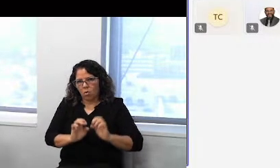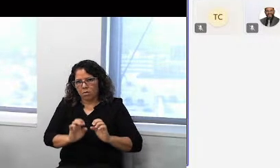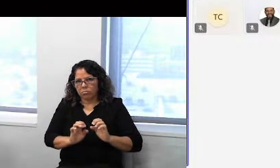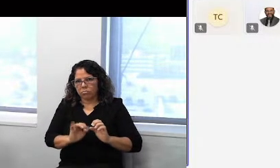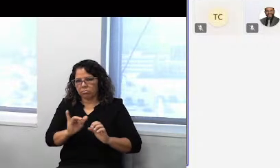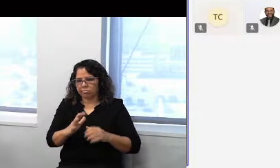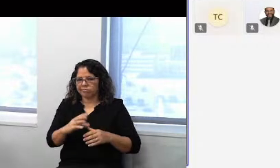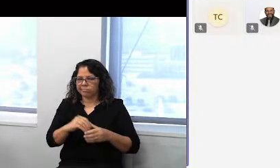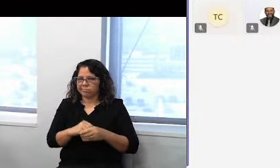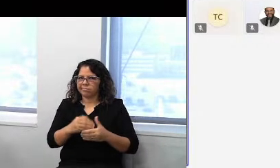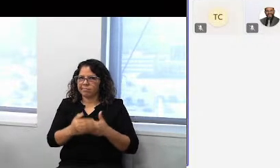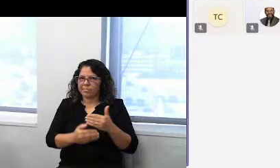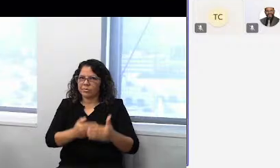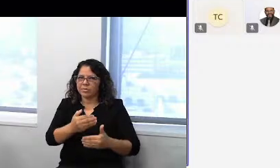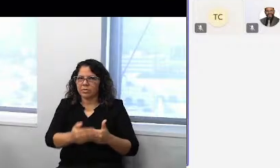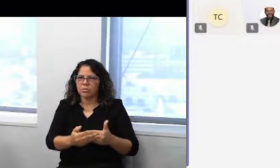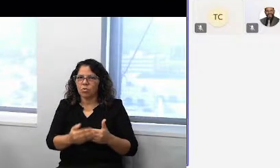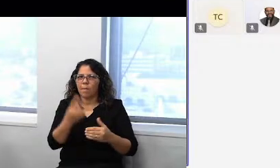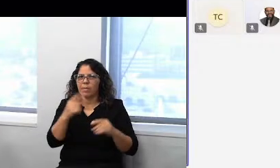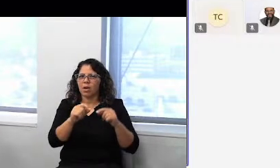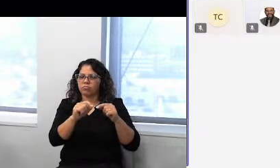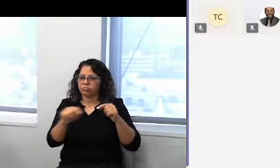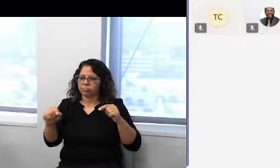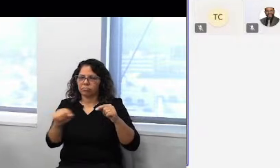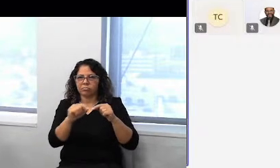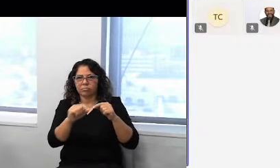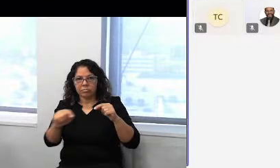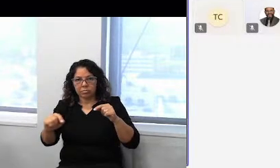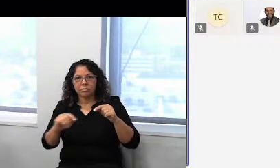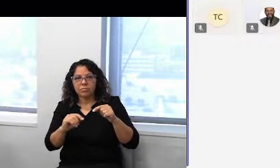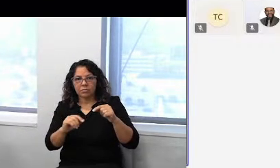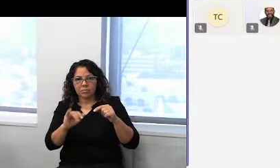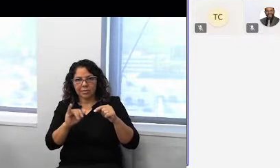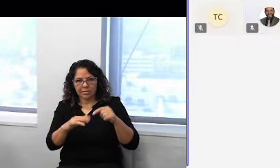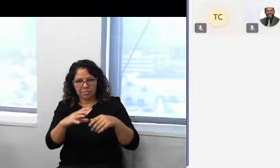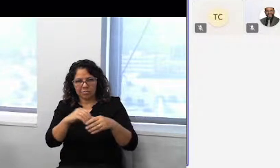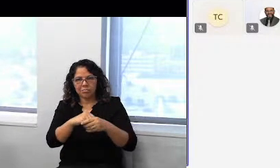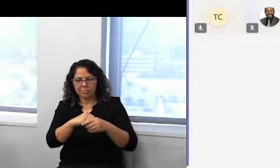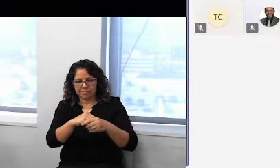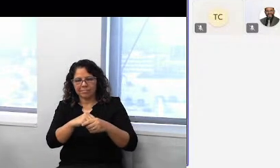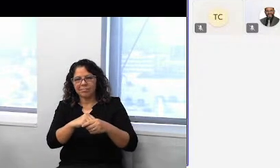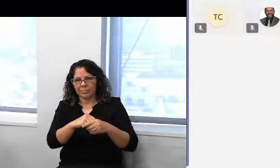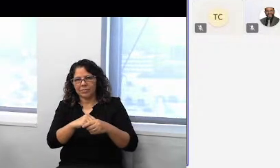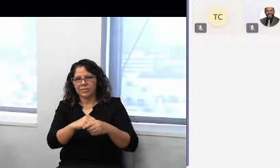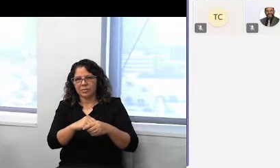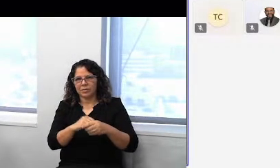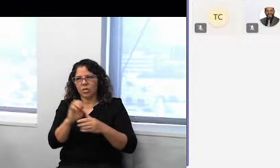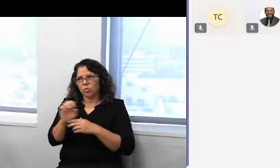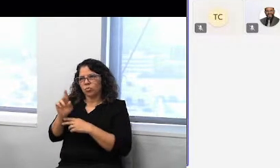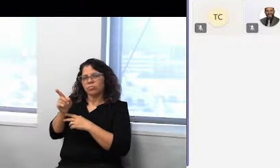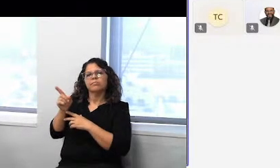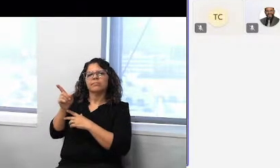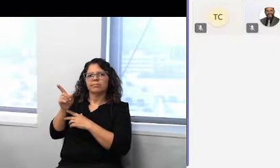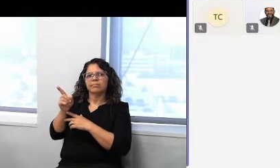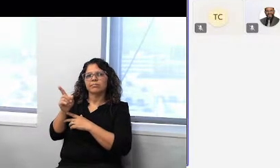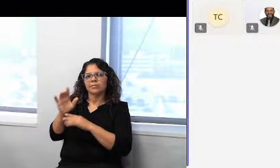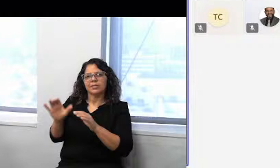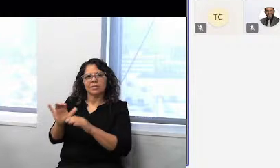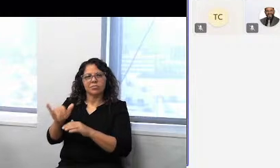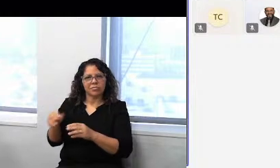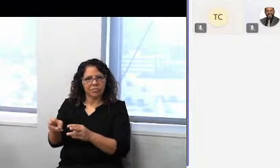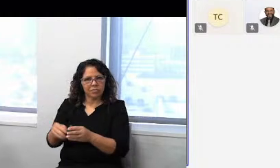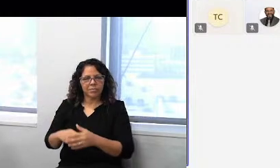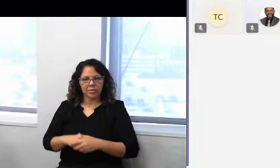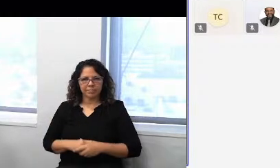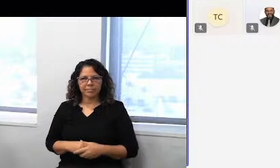scale. Well, we're doing it and applying those best practices and principles on how we are defining the grid in Puerto